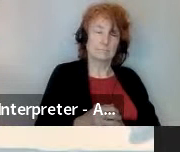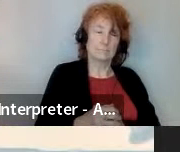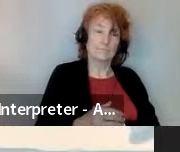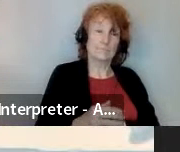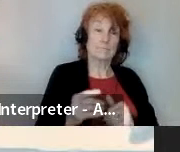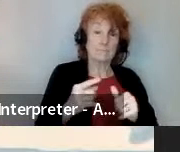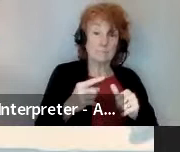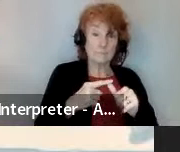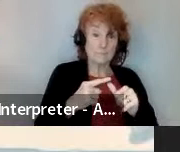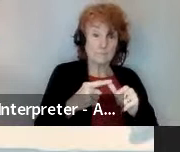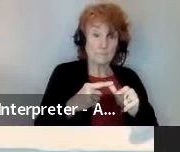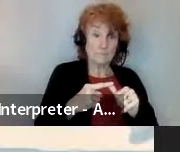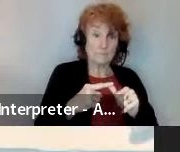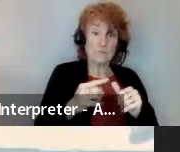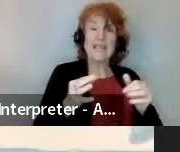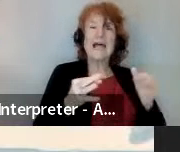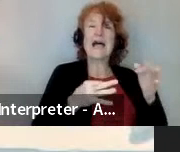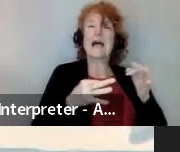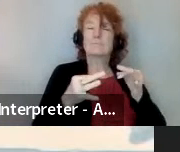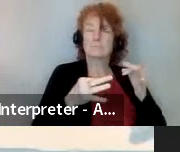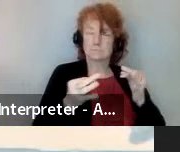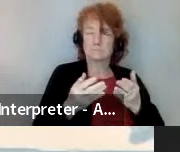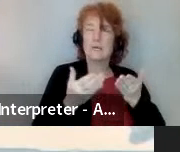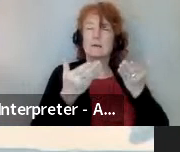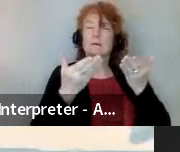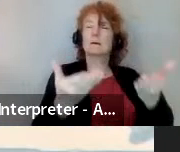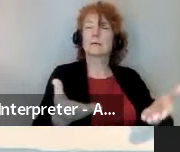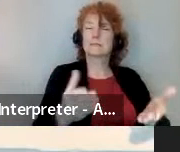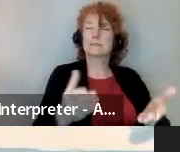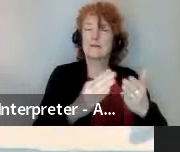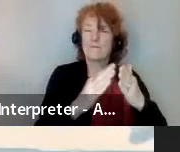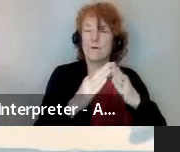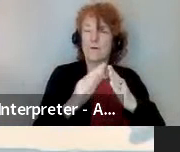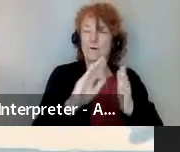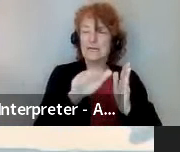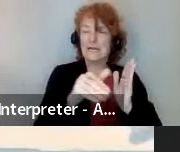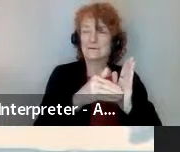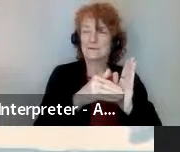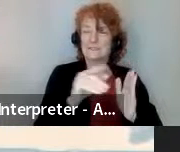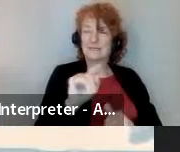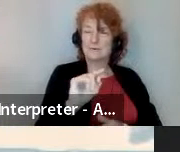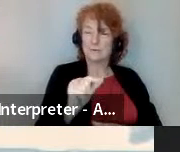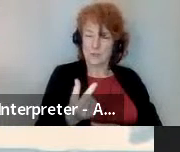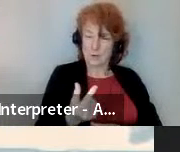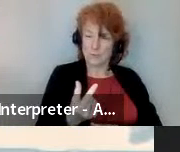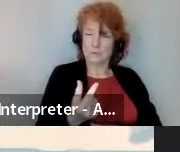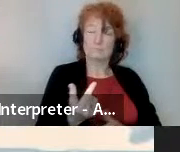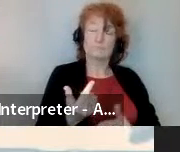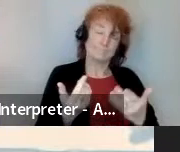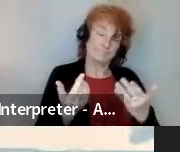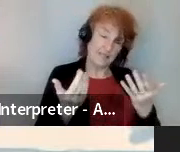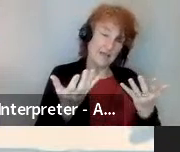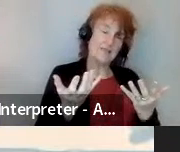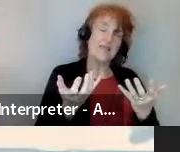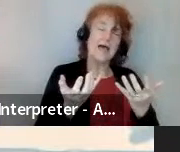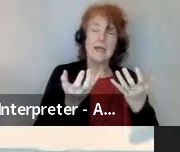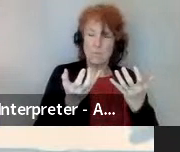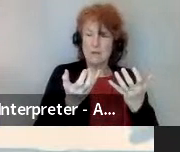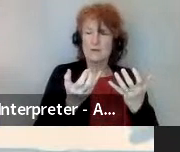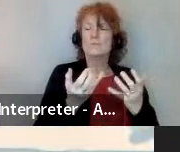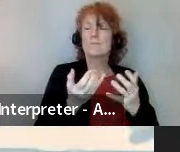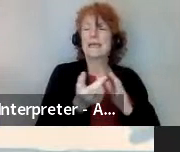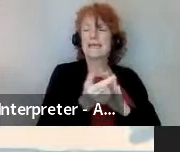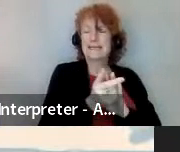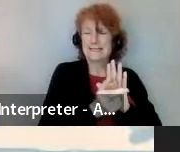First, I'll walk through our proposal for town center zoning. This proposal aims to re-legalize mixed-use apartments or buildings that have a ground